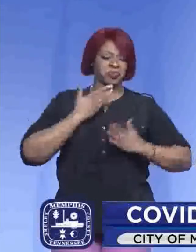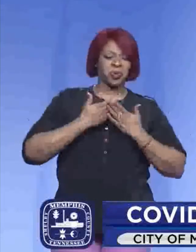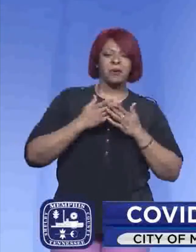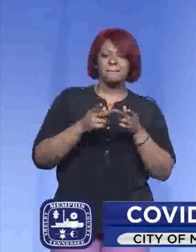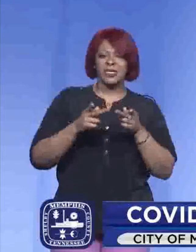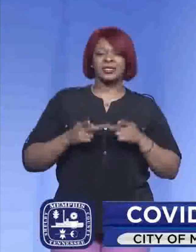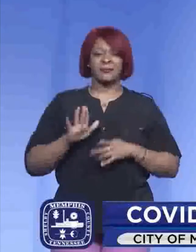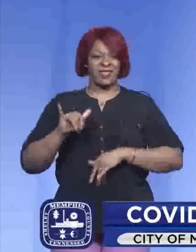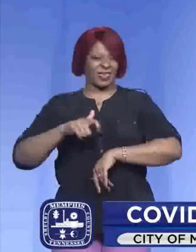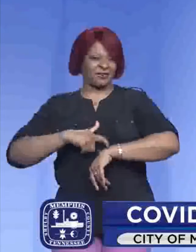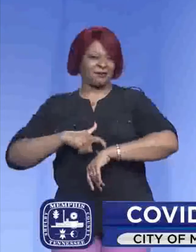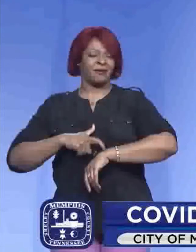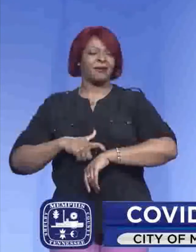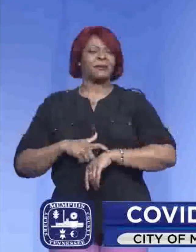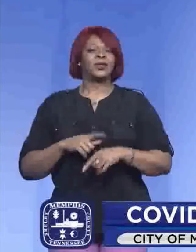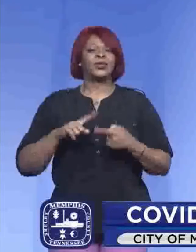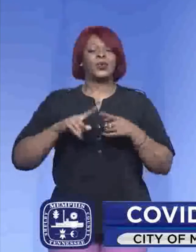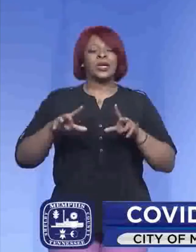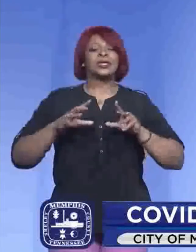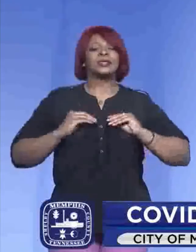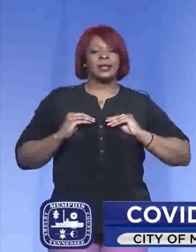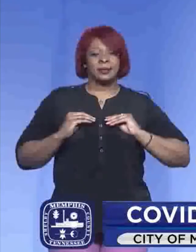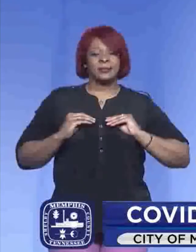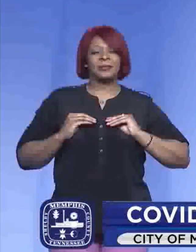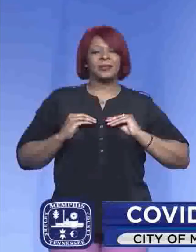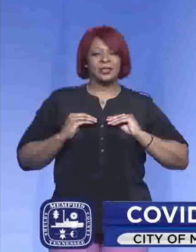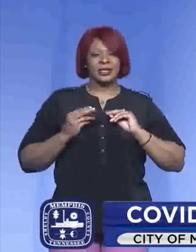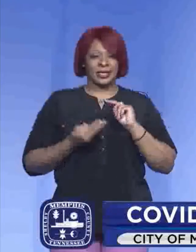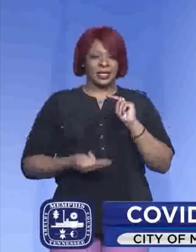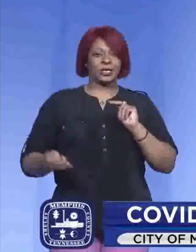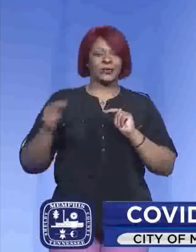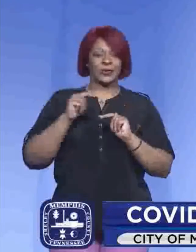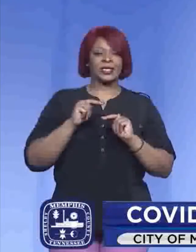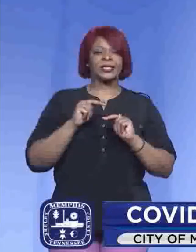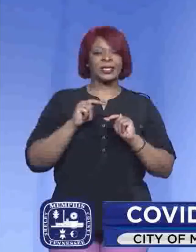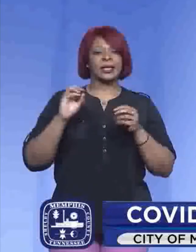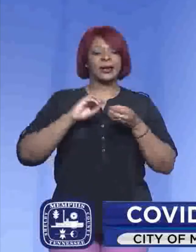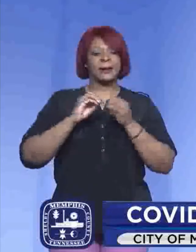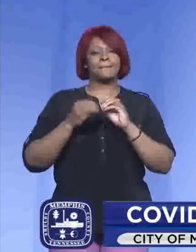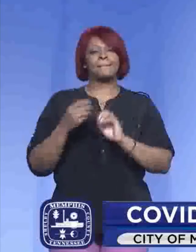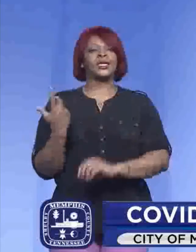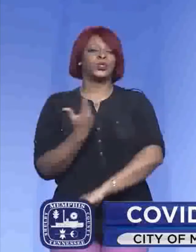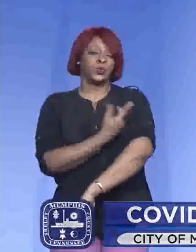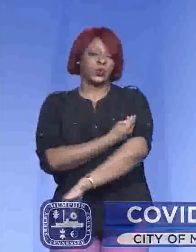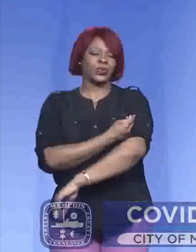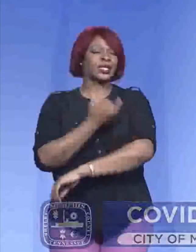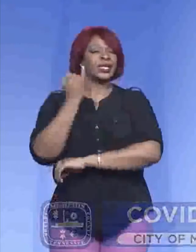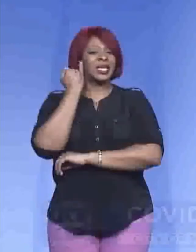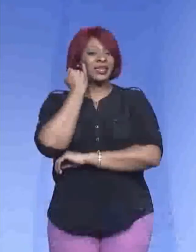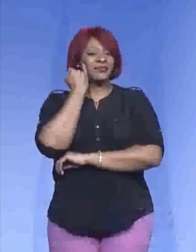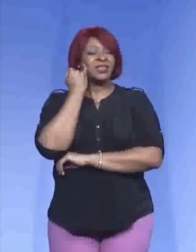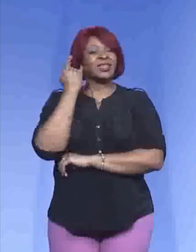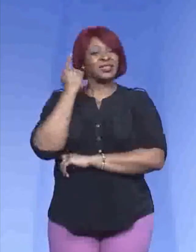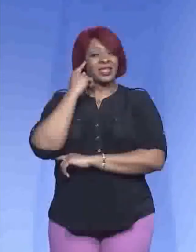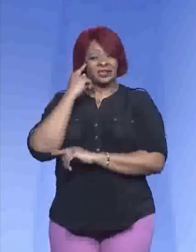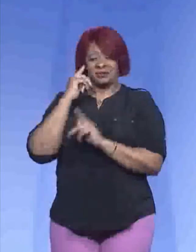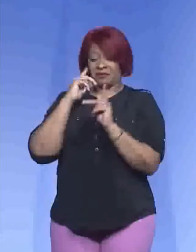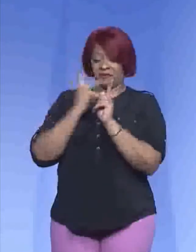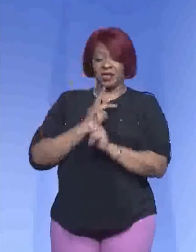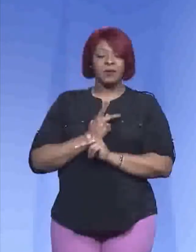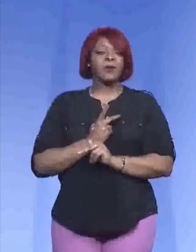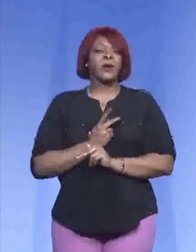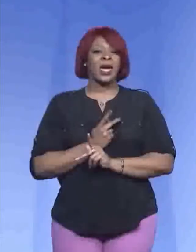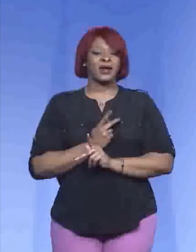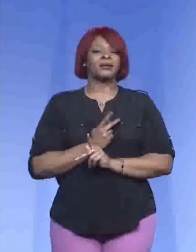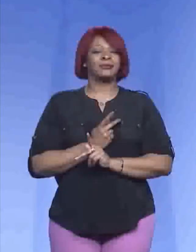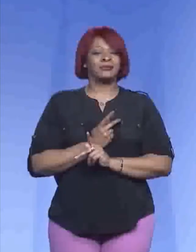position to accept an ever-increasing number of doses. So if you think about it and do the math,